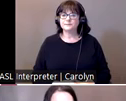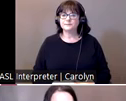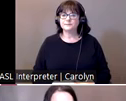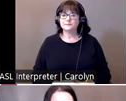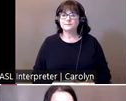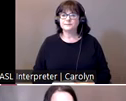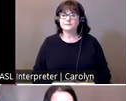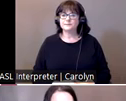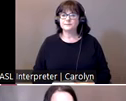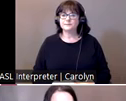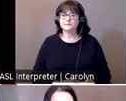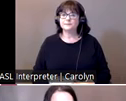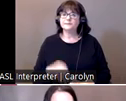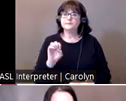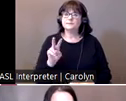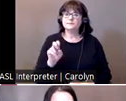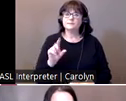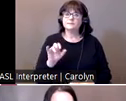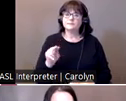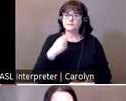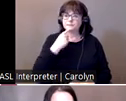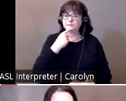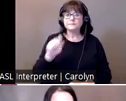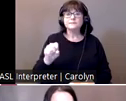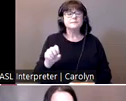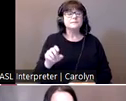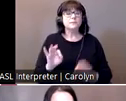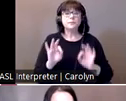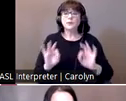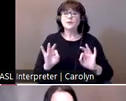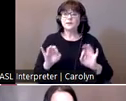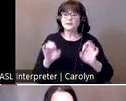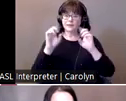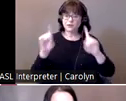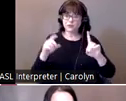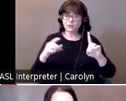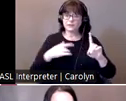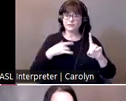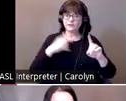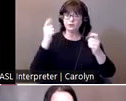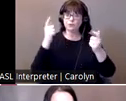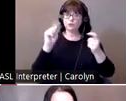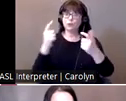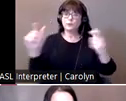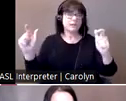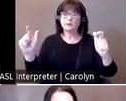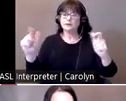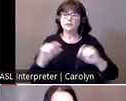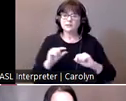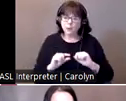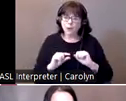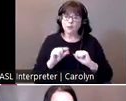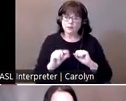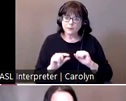Evelyn, it's a great way to have people think about education as small bites, yep, that are manageable for sure. Heather mentions